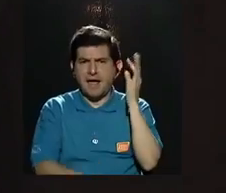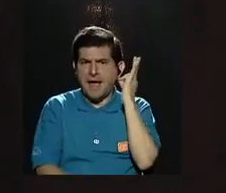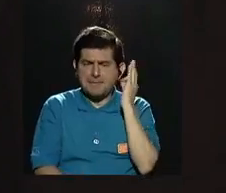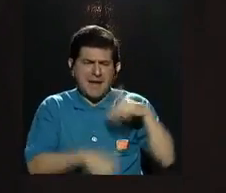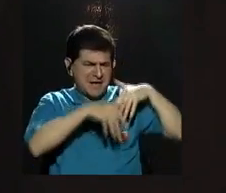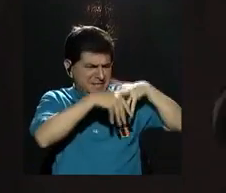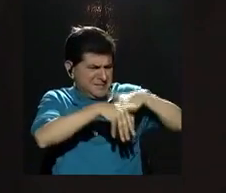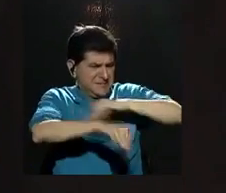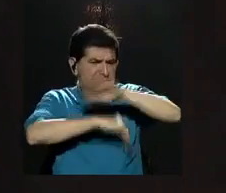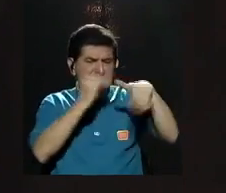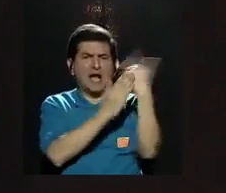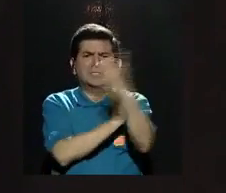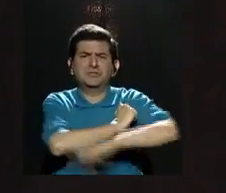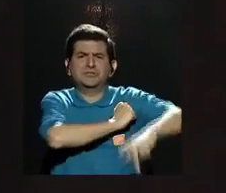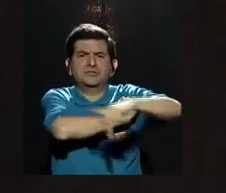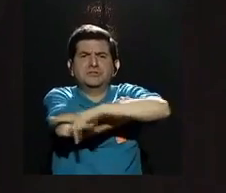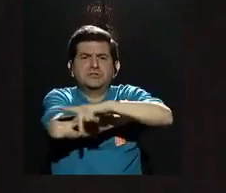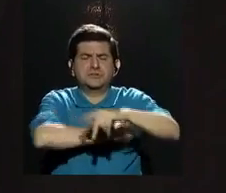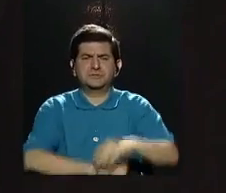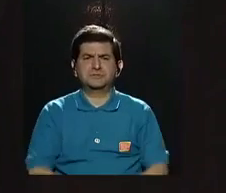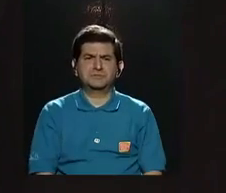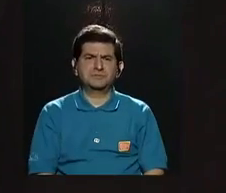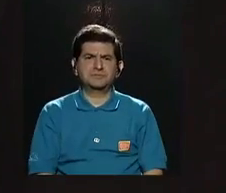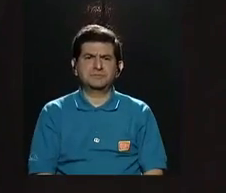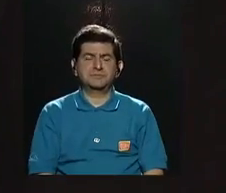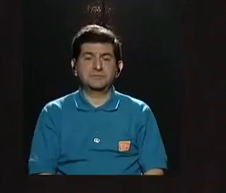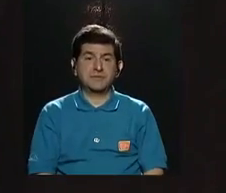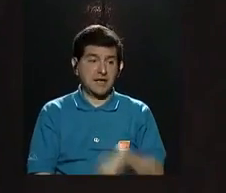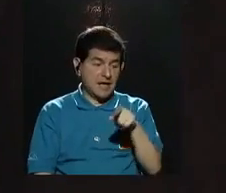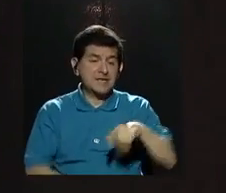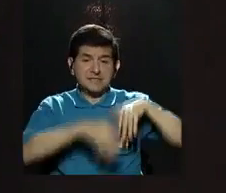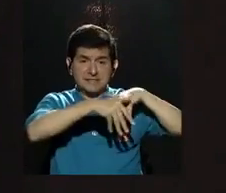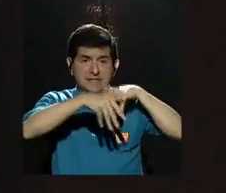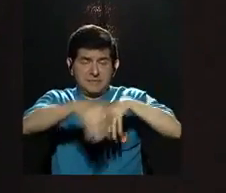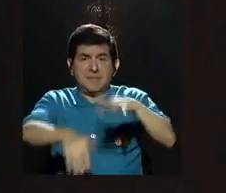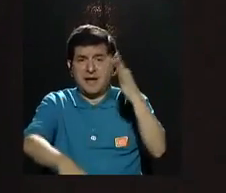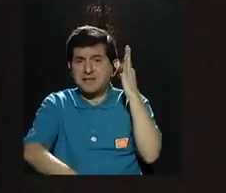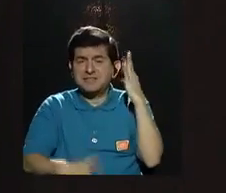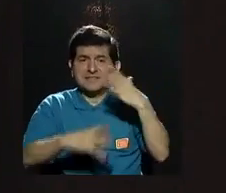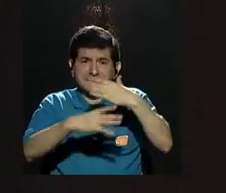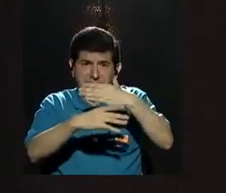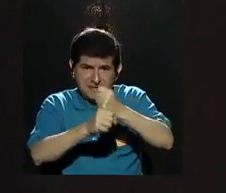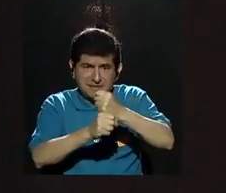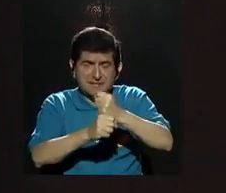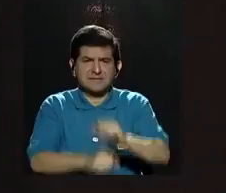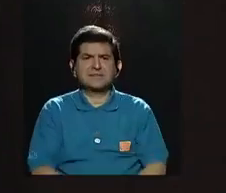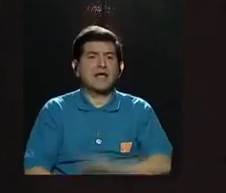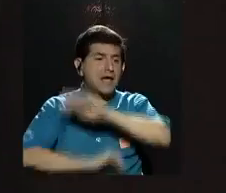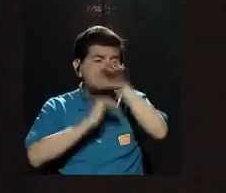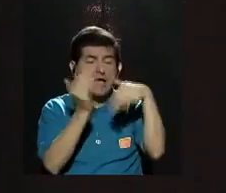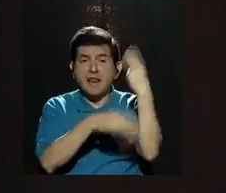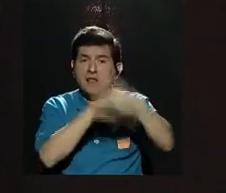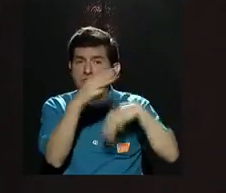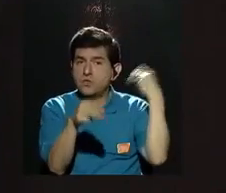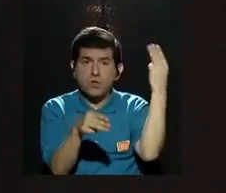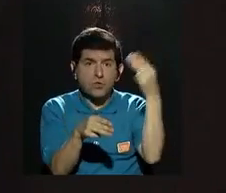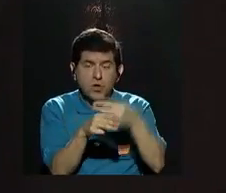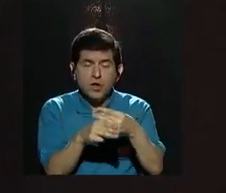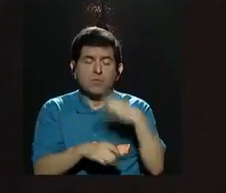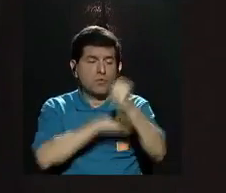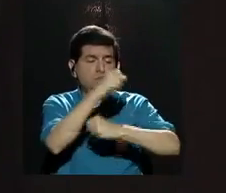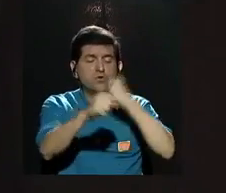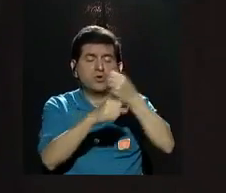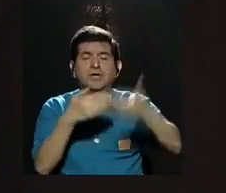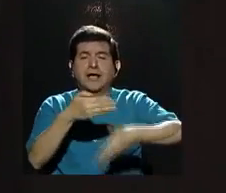it adventitious that women's marches took place all over the world last year and